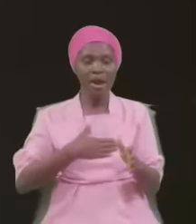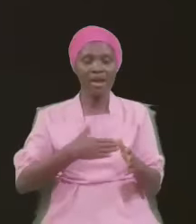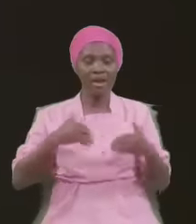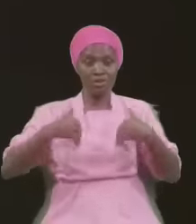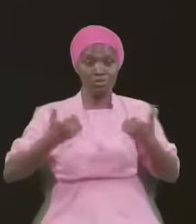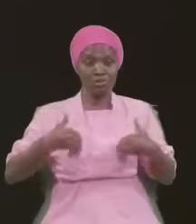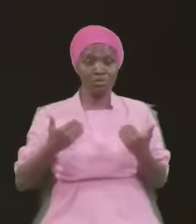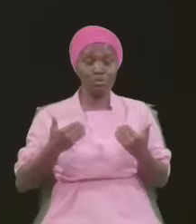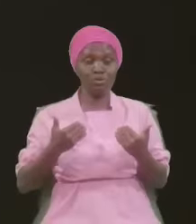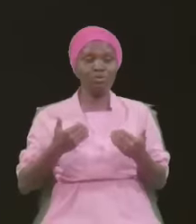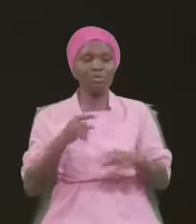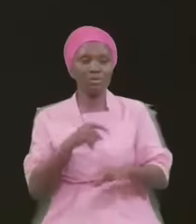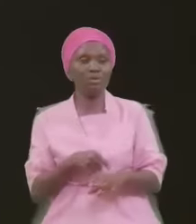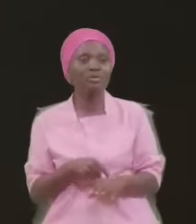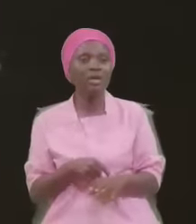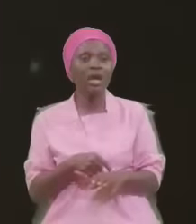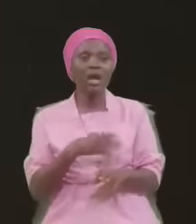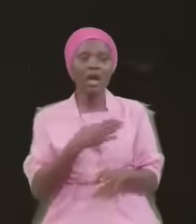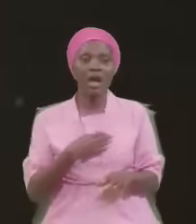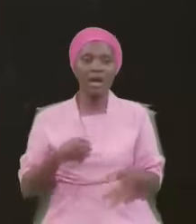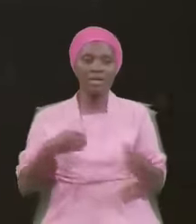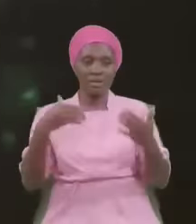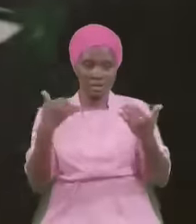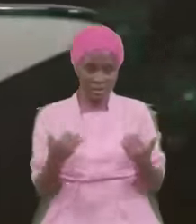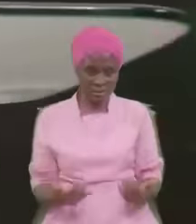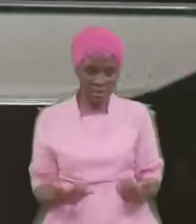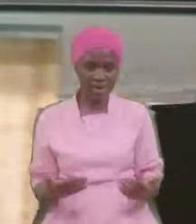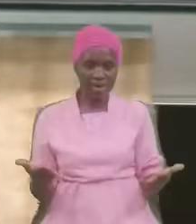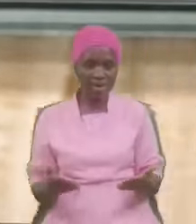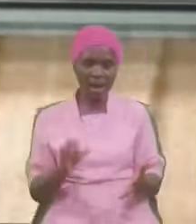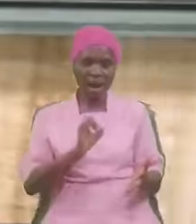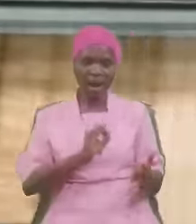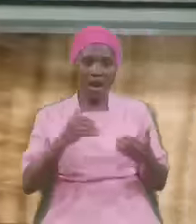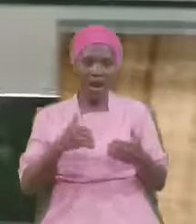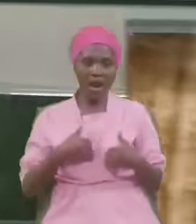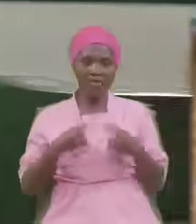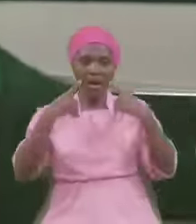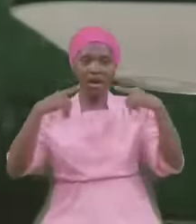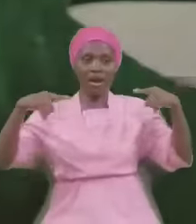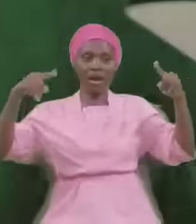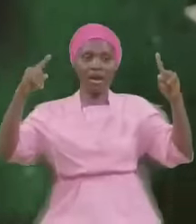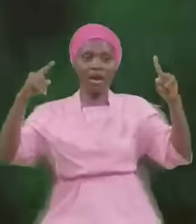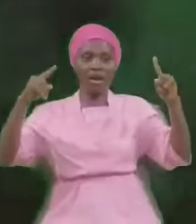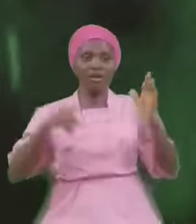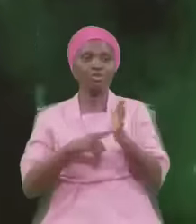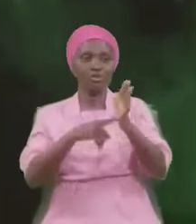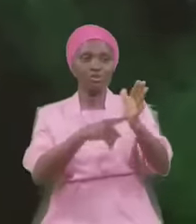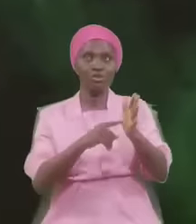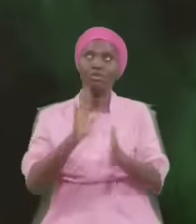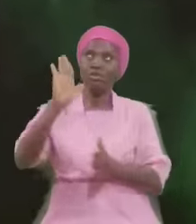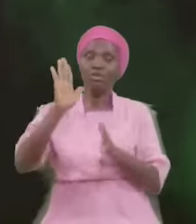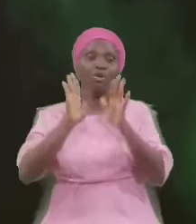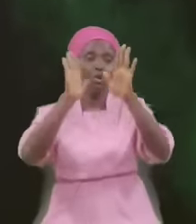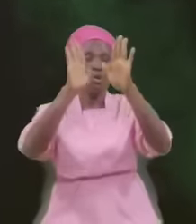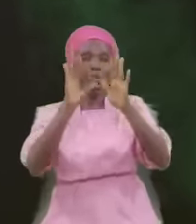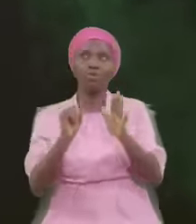have I declared thy wonders, thy wonderful works. When you keep on declaring, when you keep on explaining, when